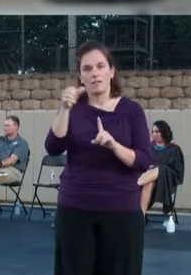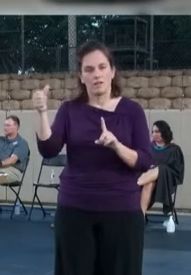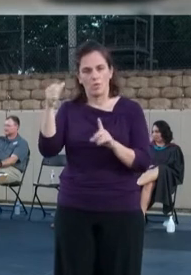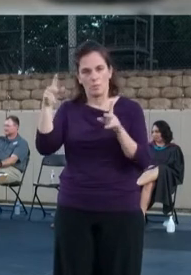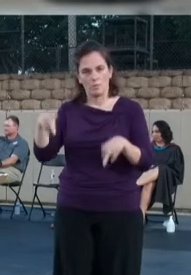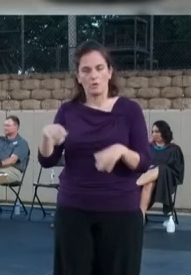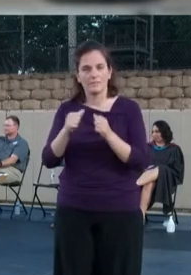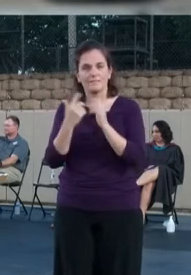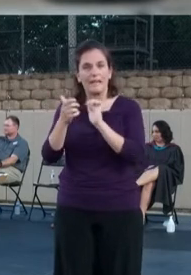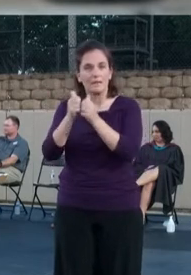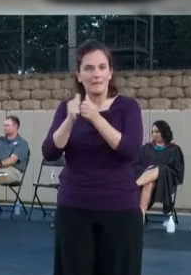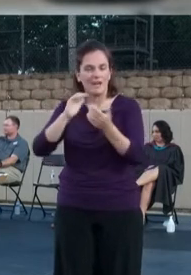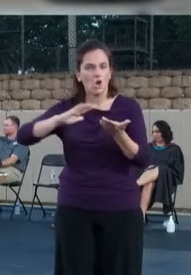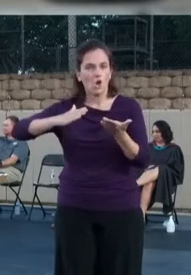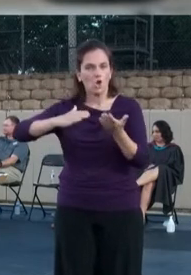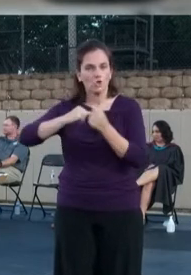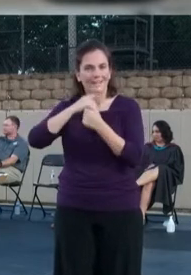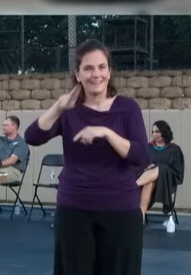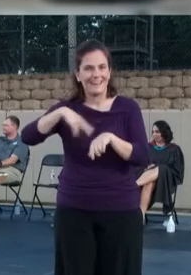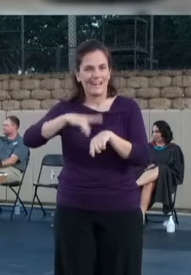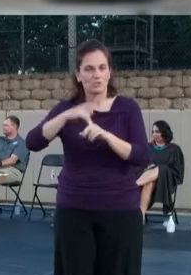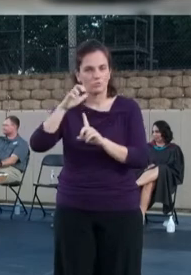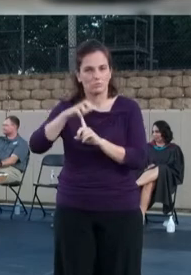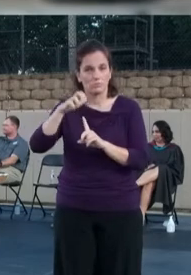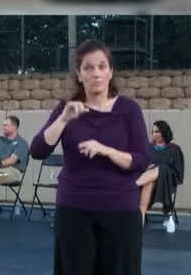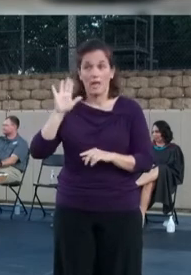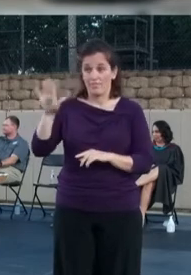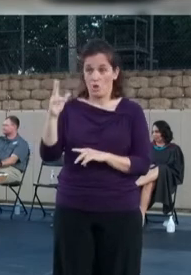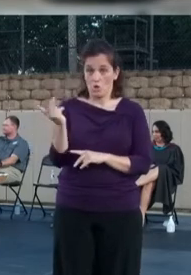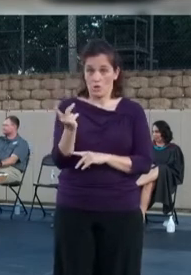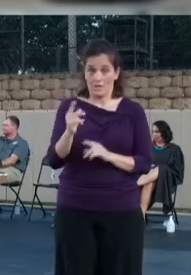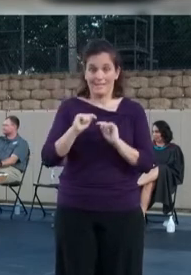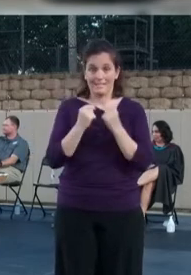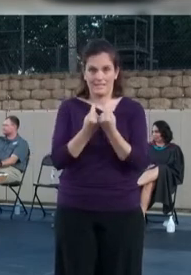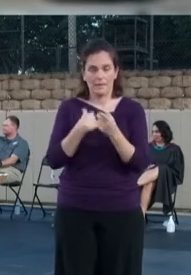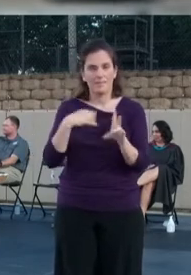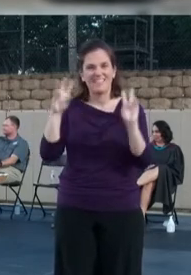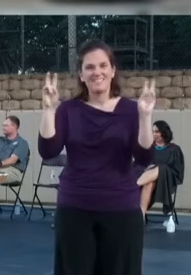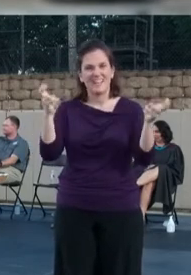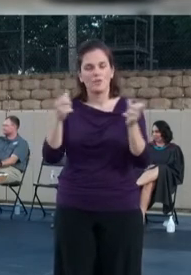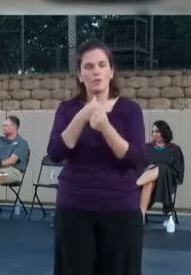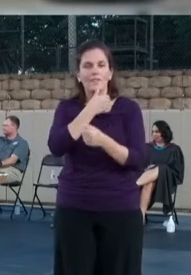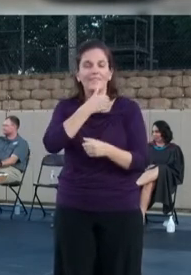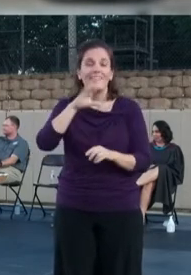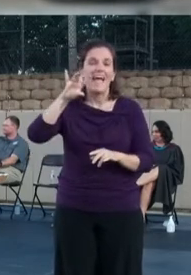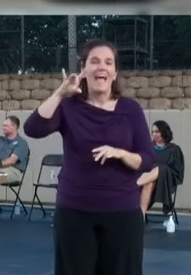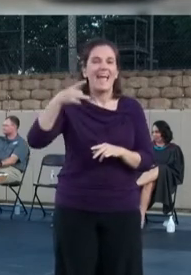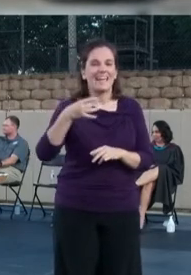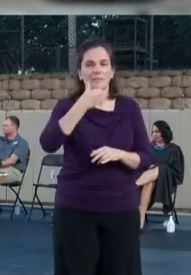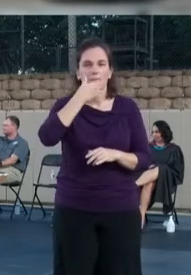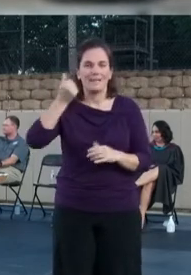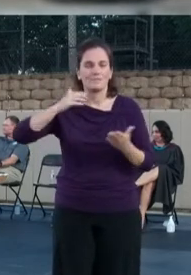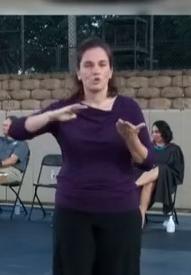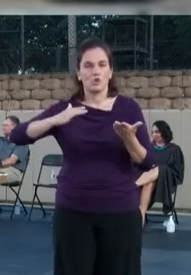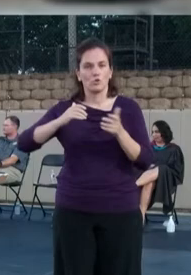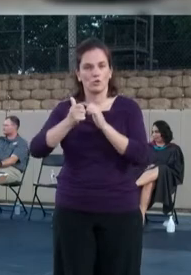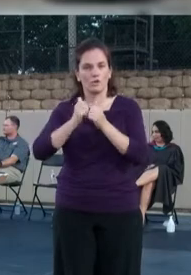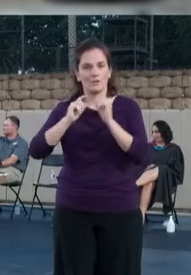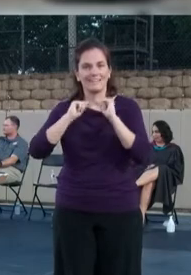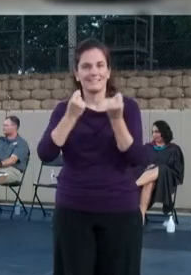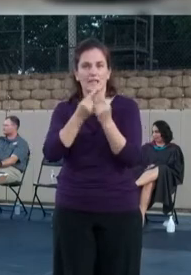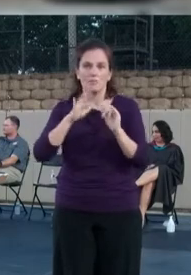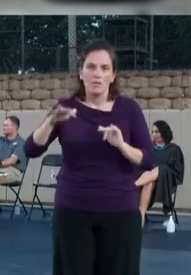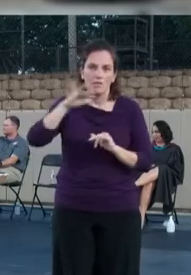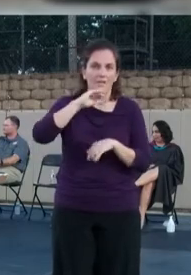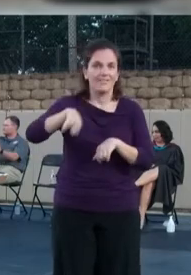year. Their team currently holds the title of the 8th best culinary competition team in the